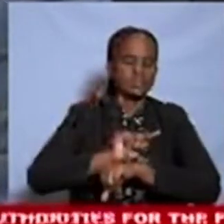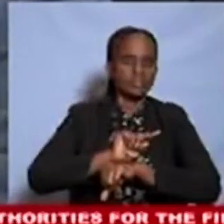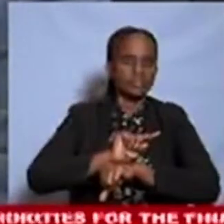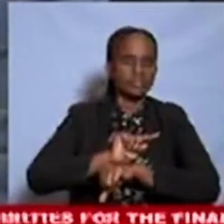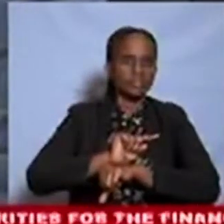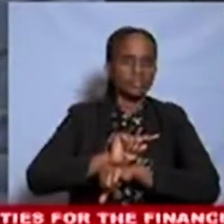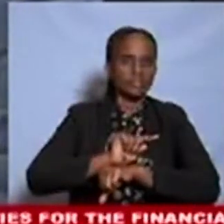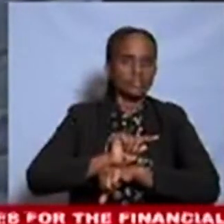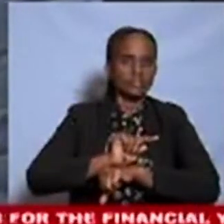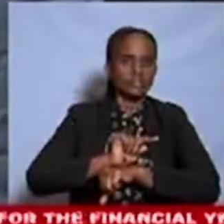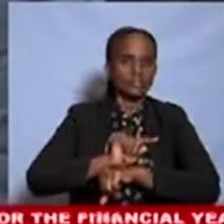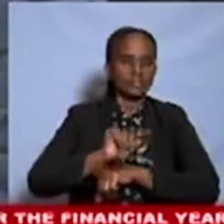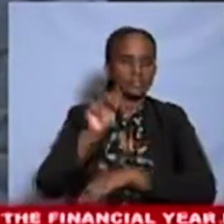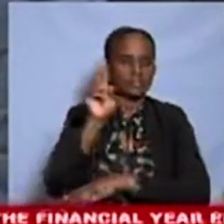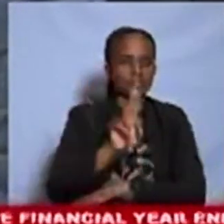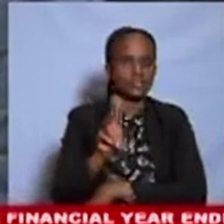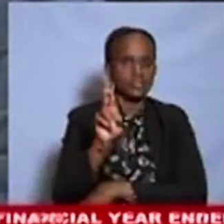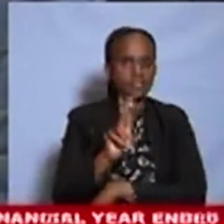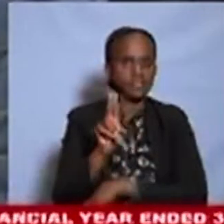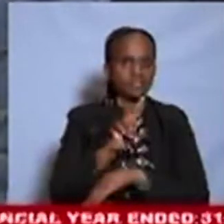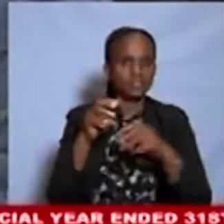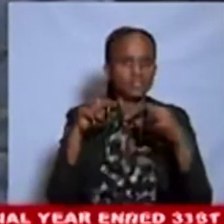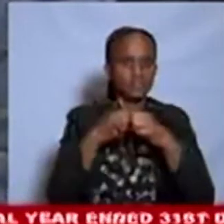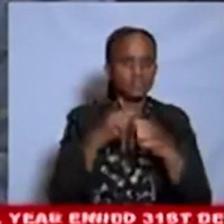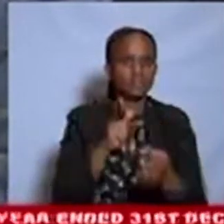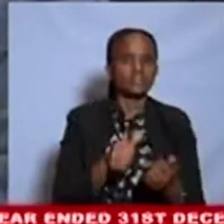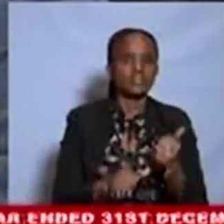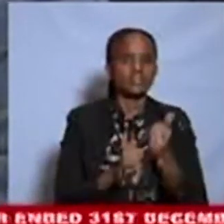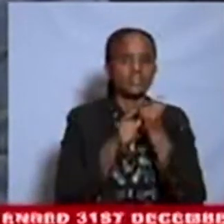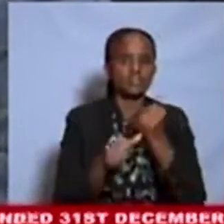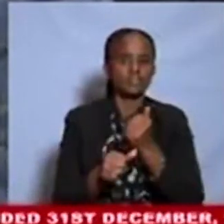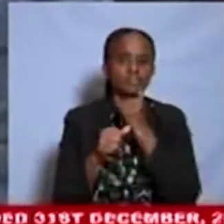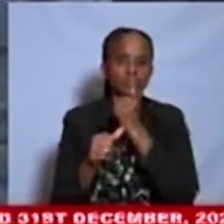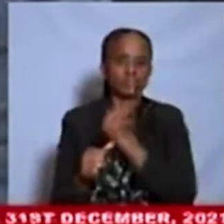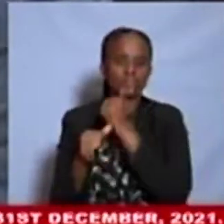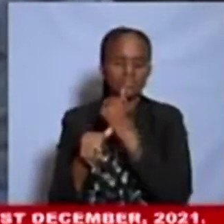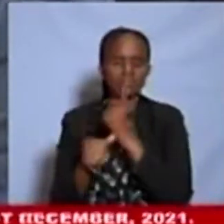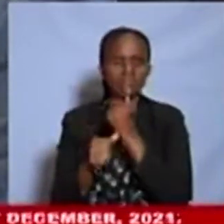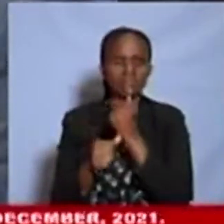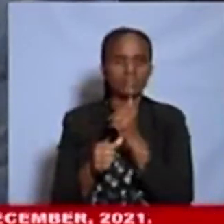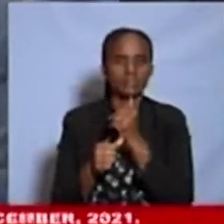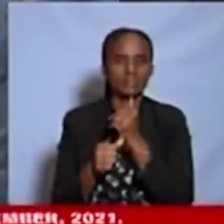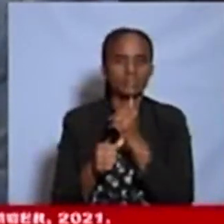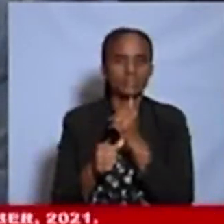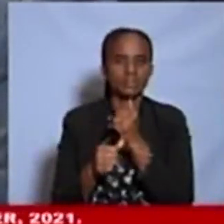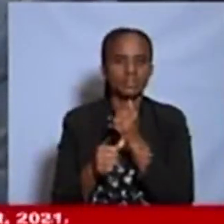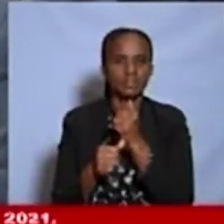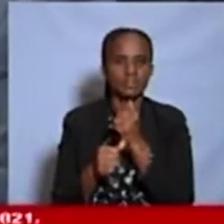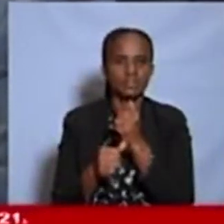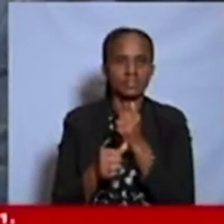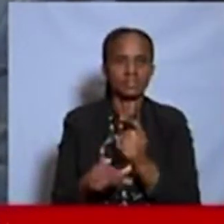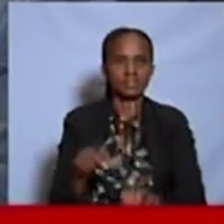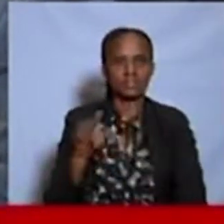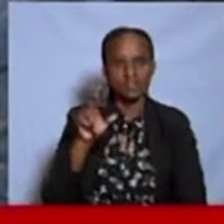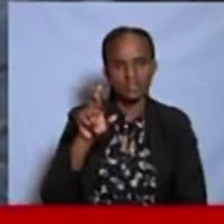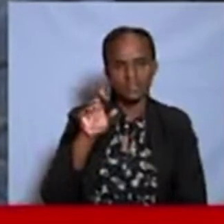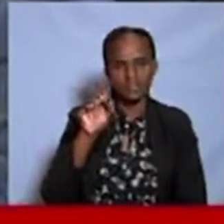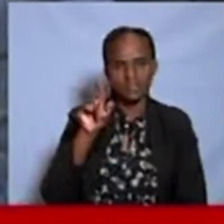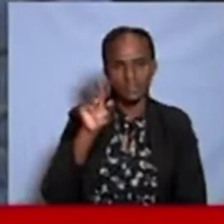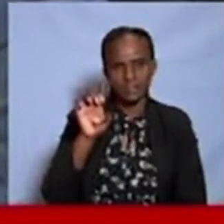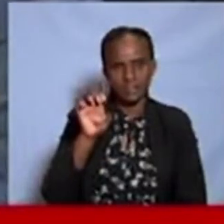using bank agents direct into the account. The role of the internal